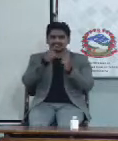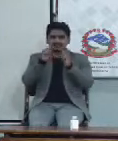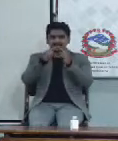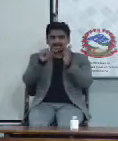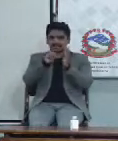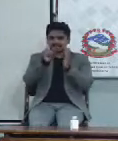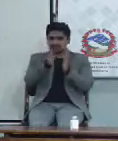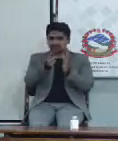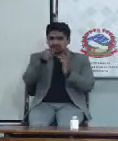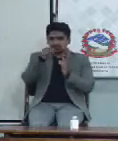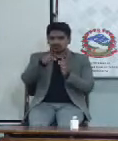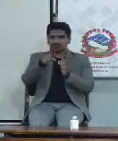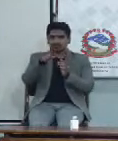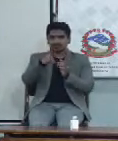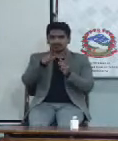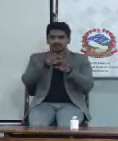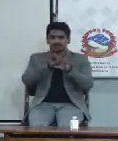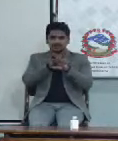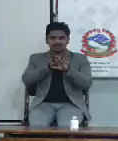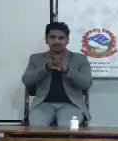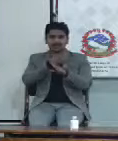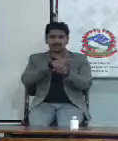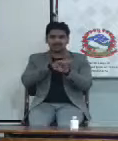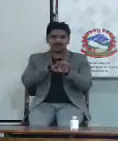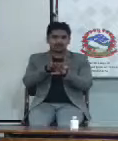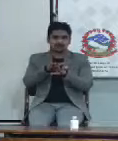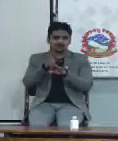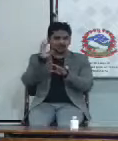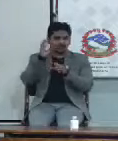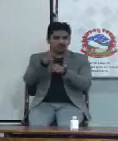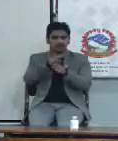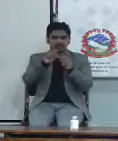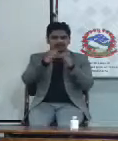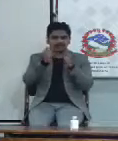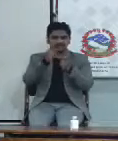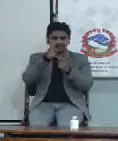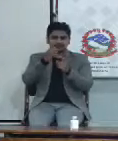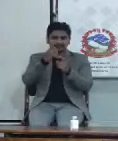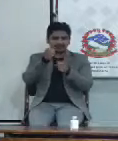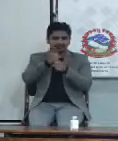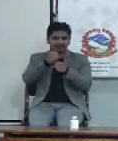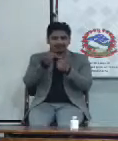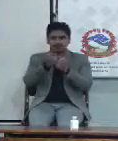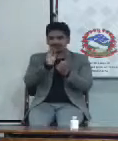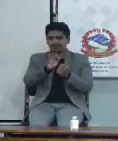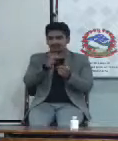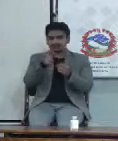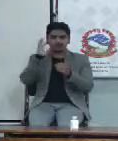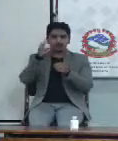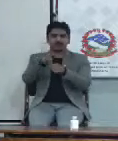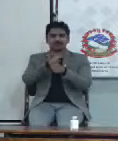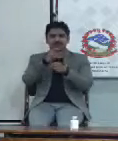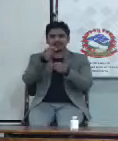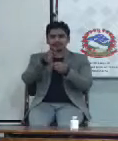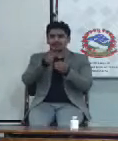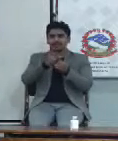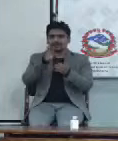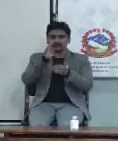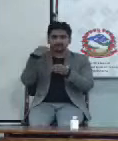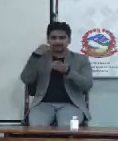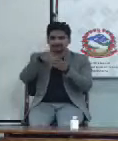are involved in the tourism. But in a recent time, due to the COVID pandemic,